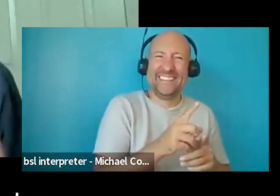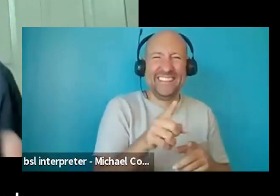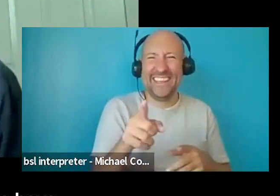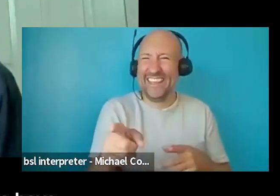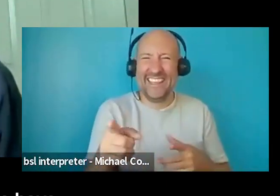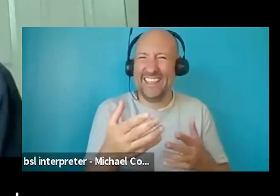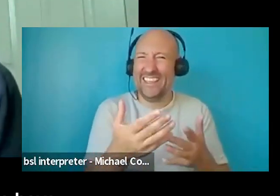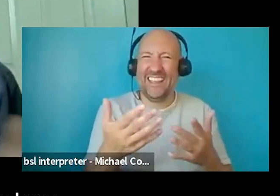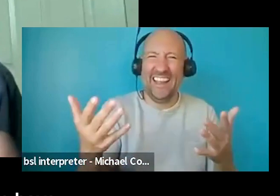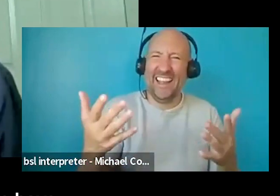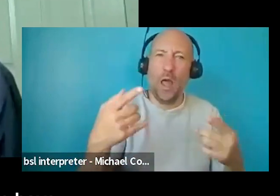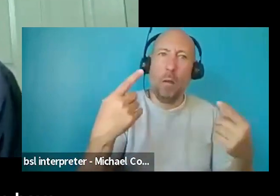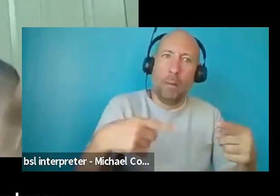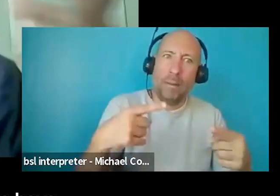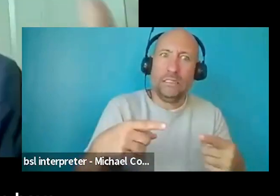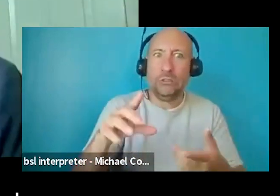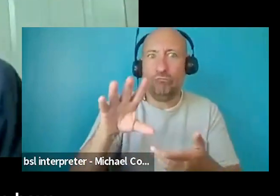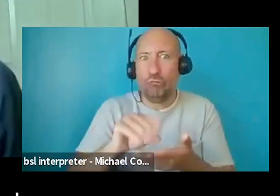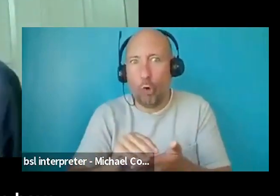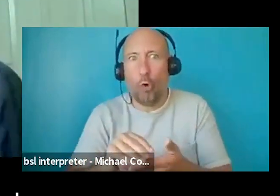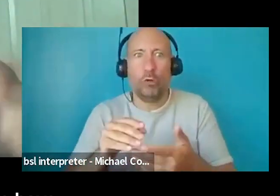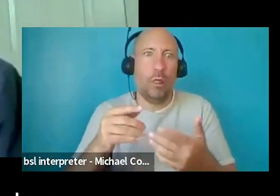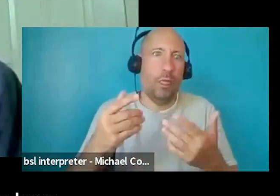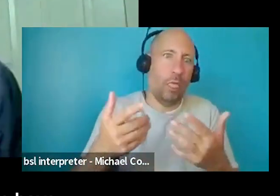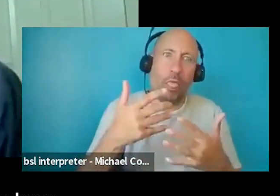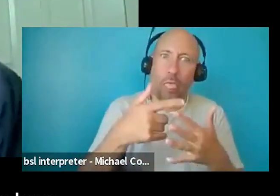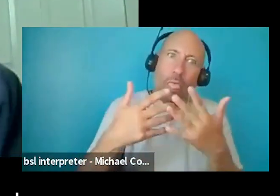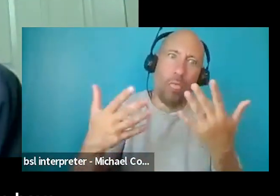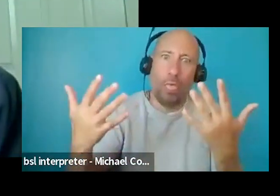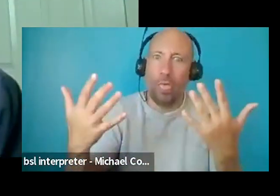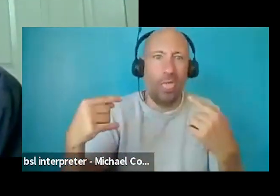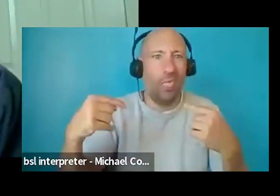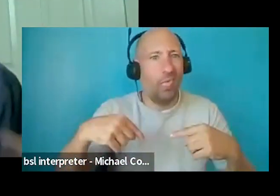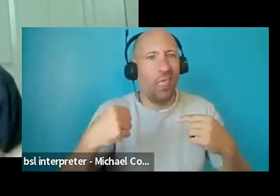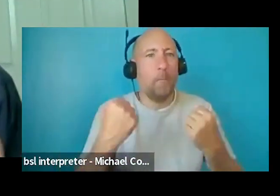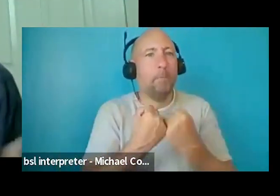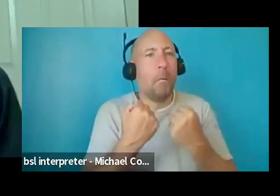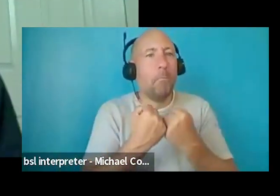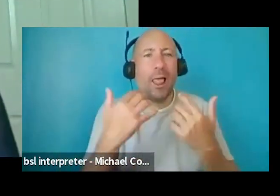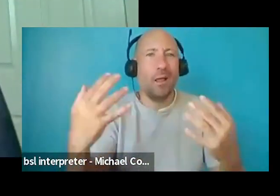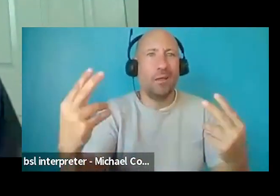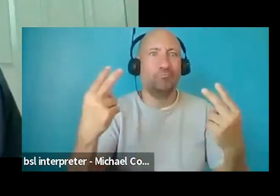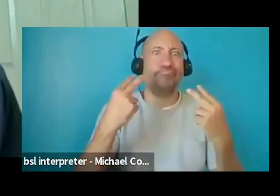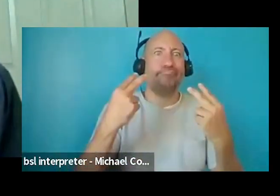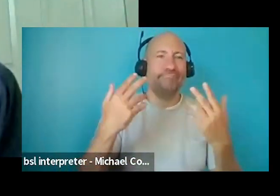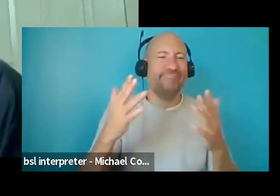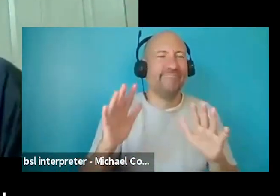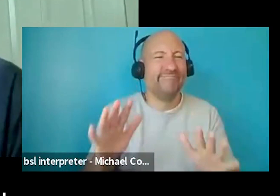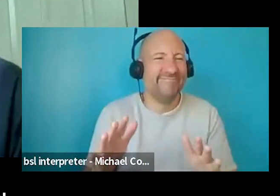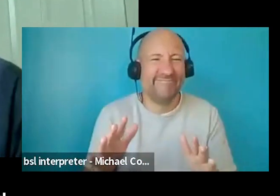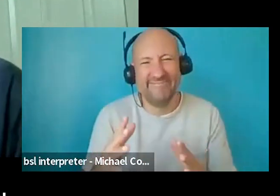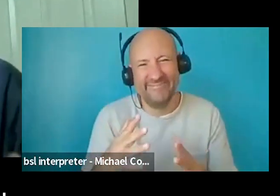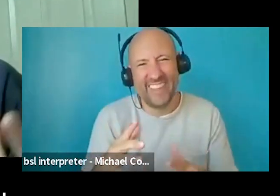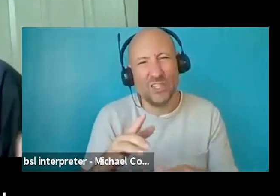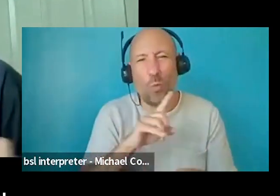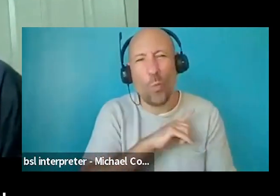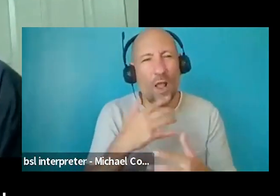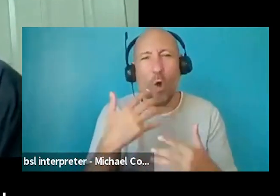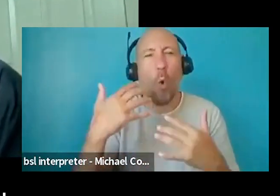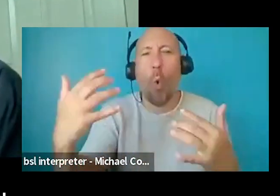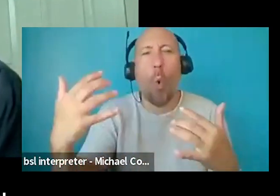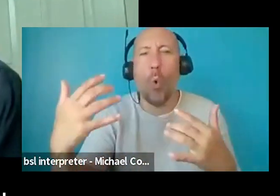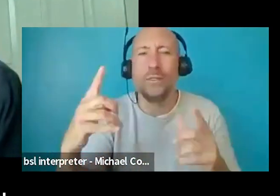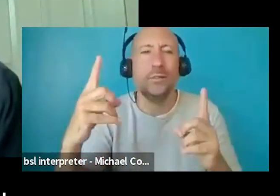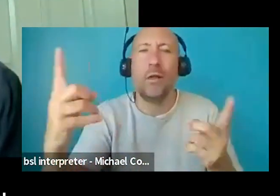get everyone's permission to have recording made available in a public space was just a bit too difficult. So this is the reason why I'm afraid